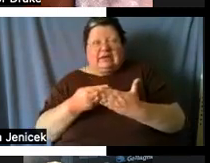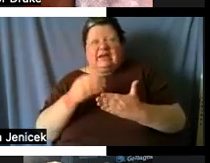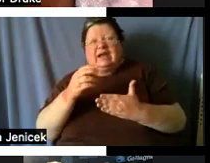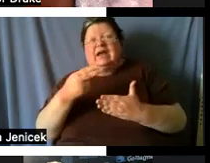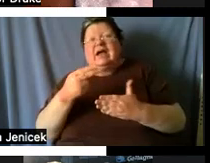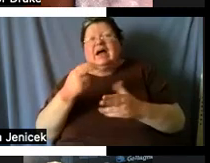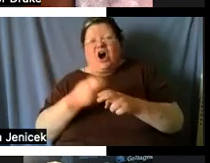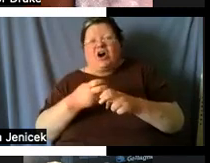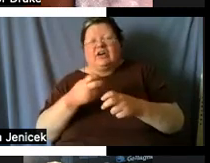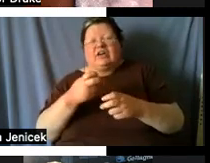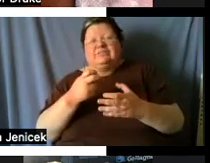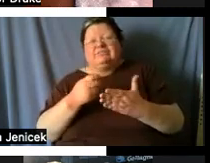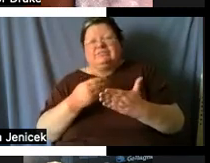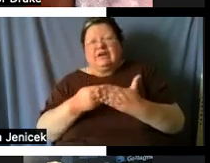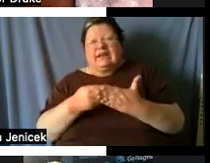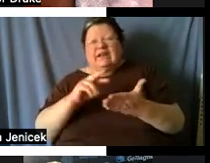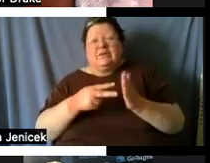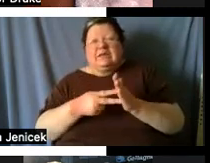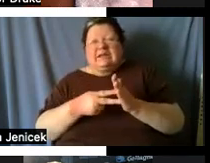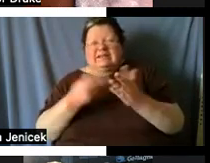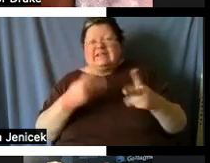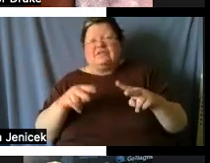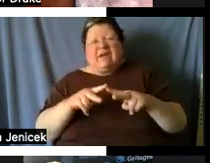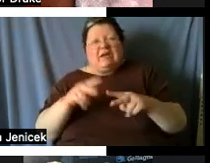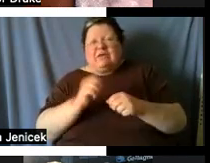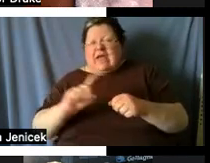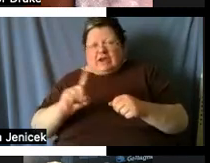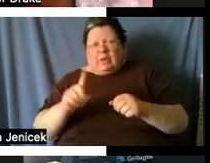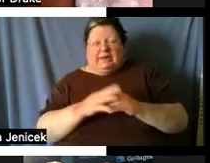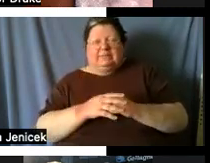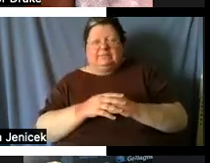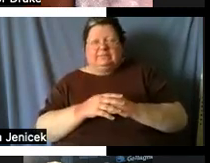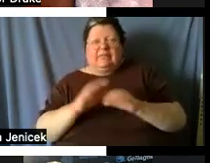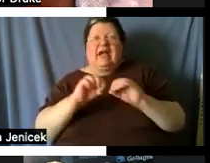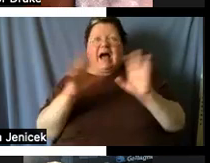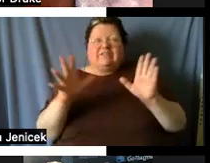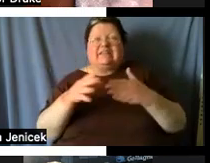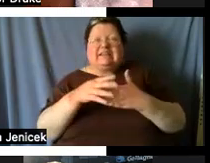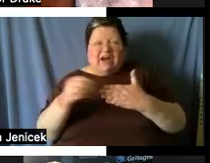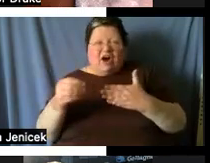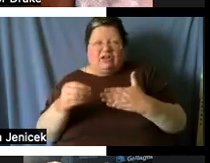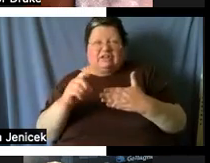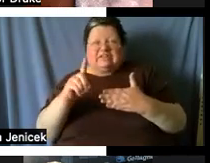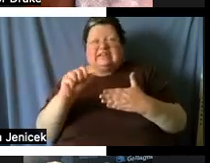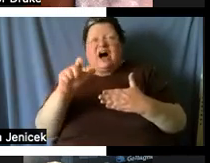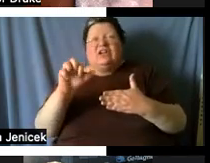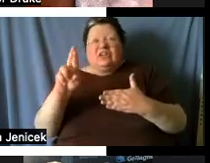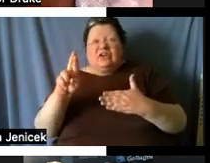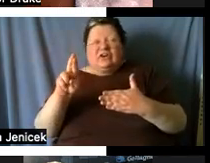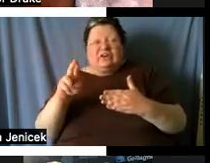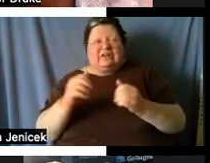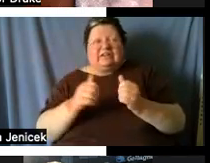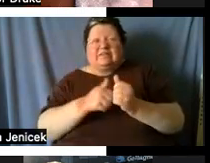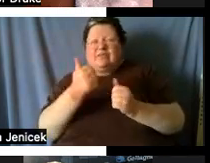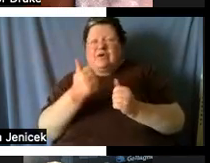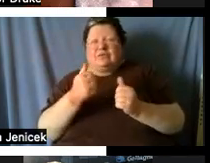those being those that are valuable anywhere. Obviously, that's dollars. Dollars are the most widespread currency